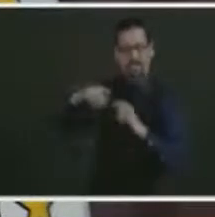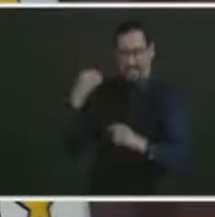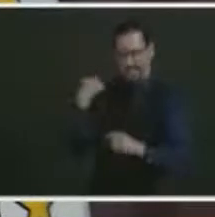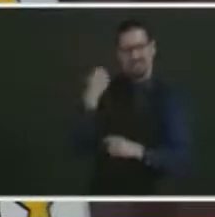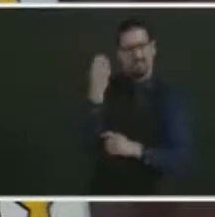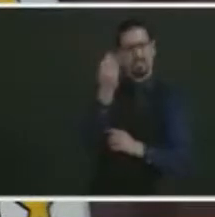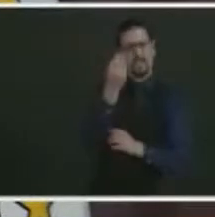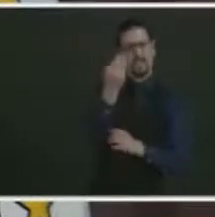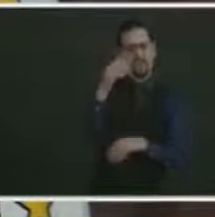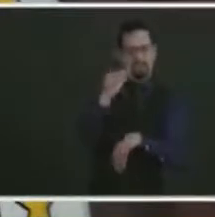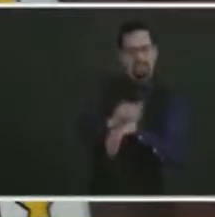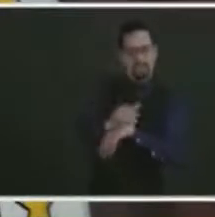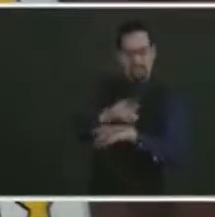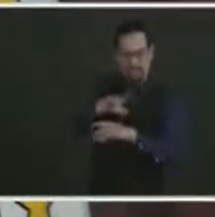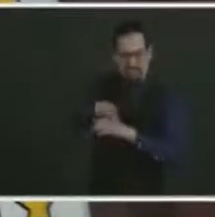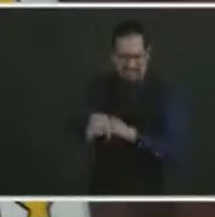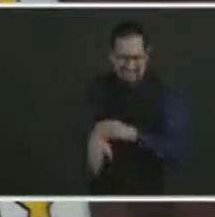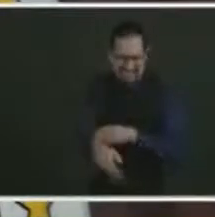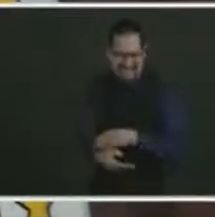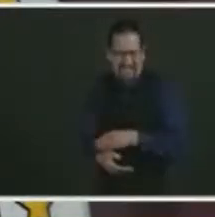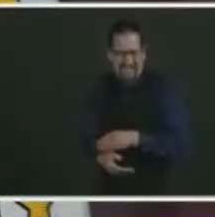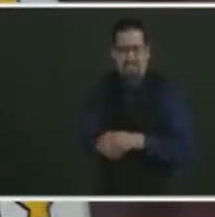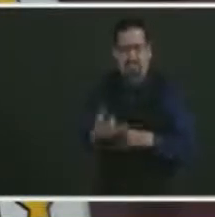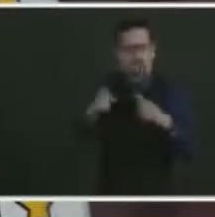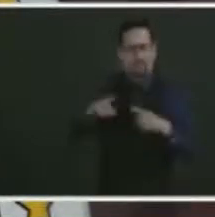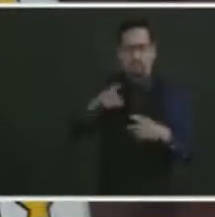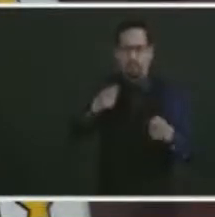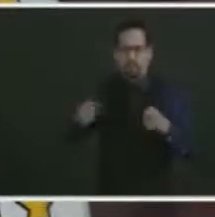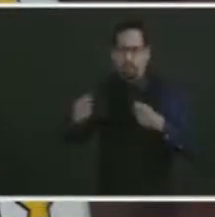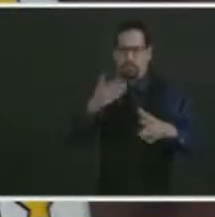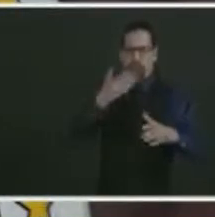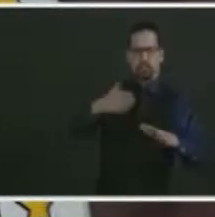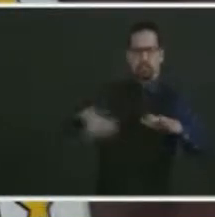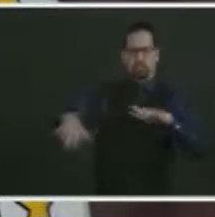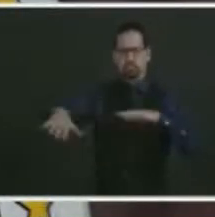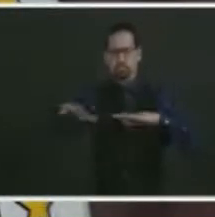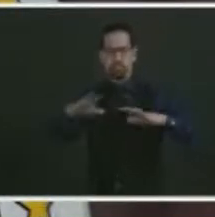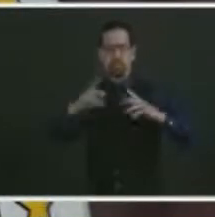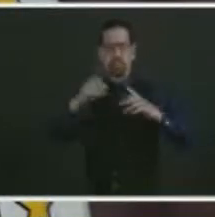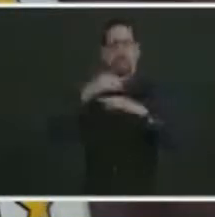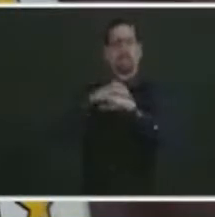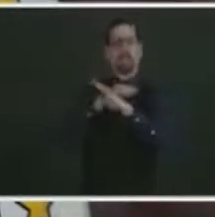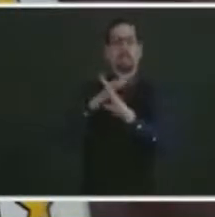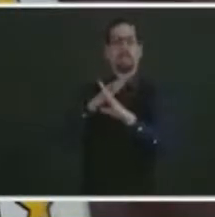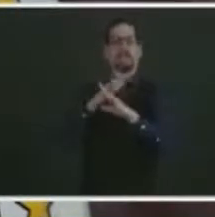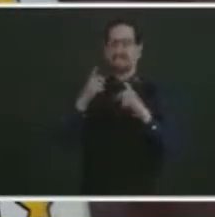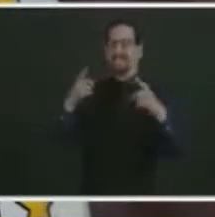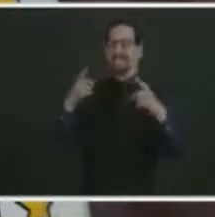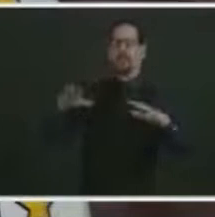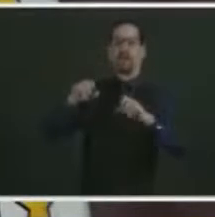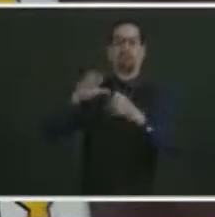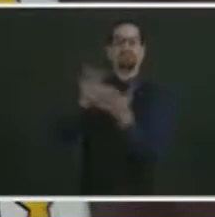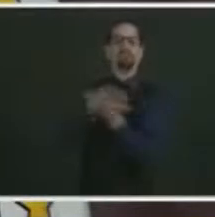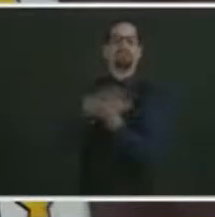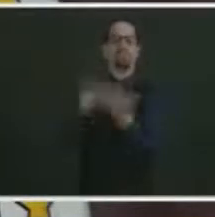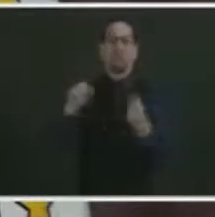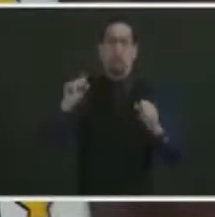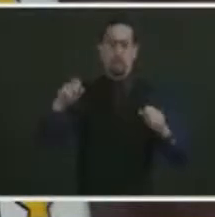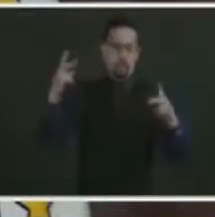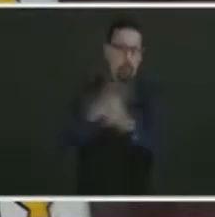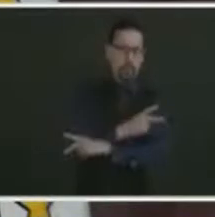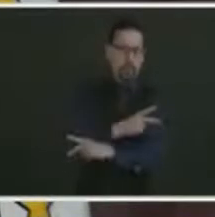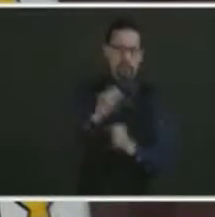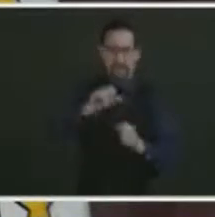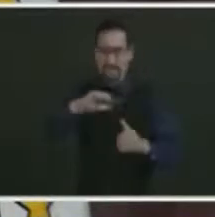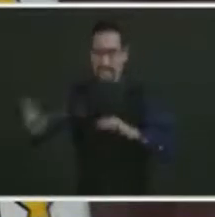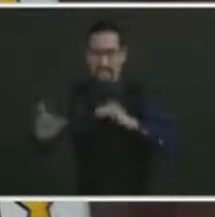Tuesday morning, in terms of our ability to limit the damage, loss of life, no serious injuries, and the way last night we, the